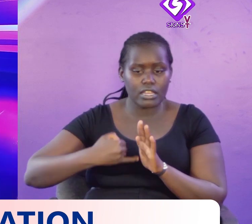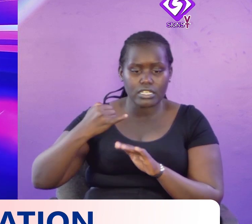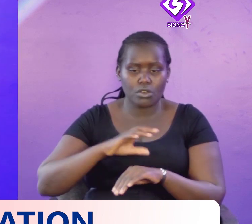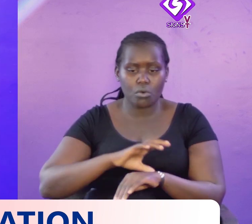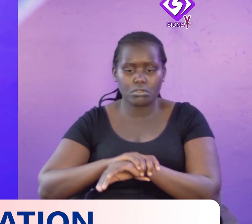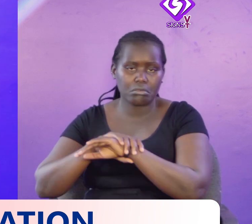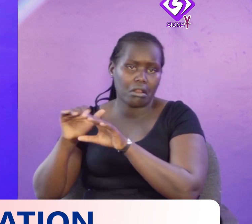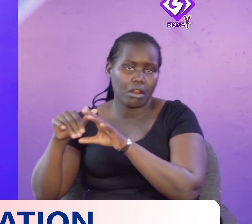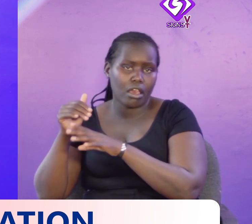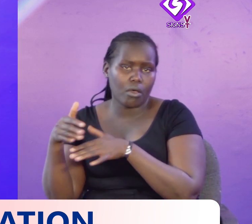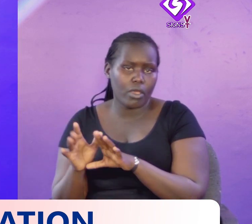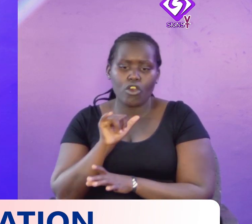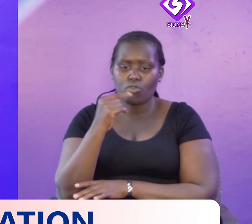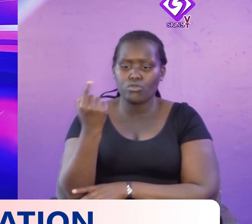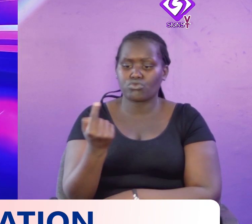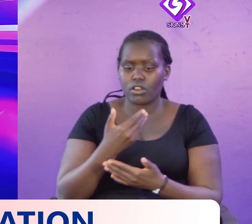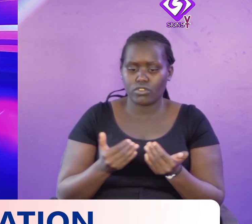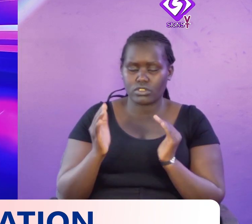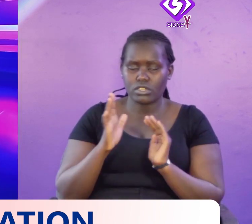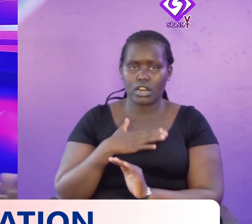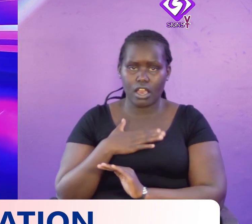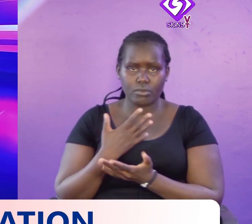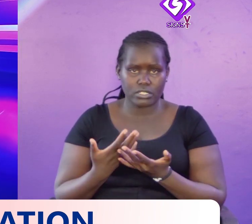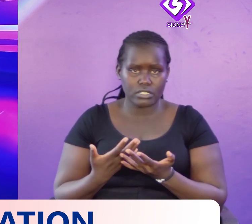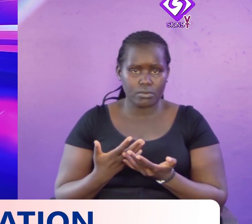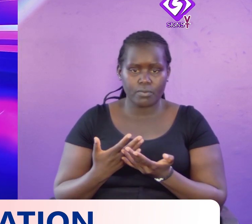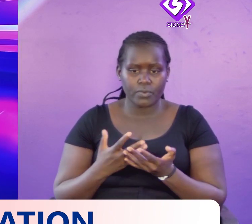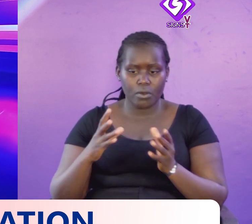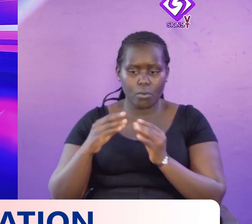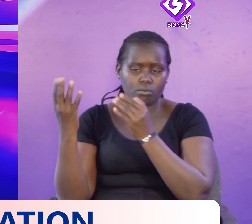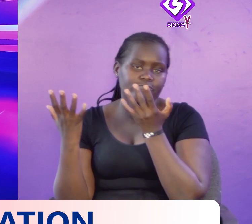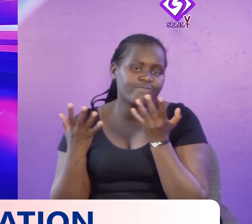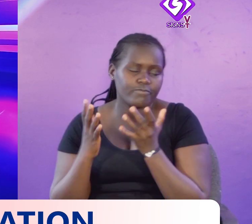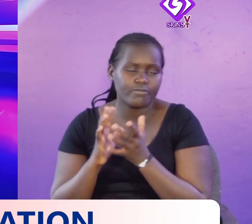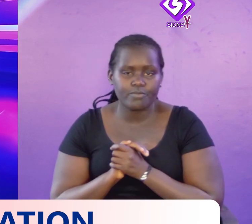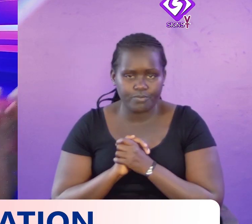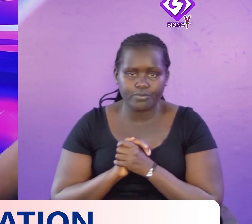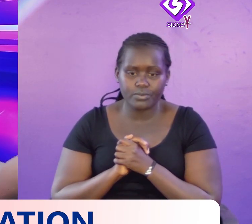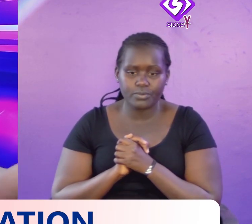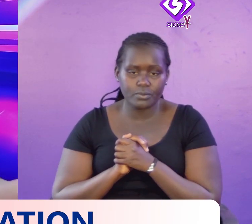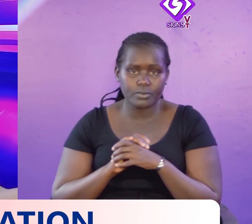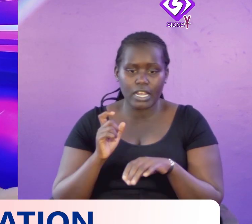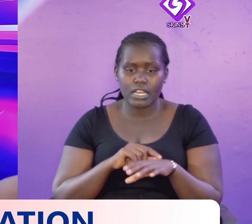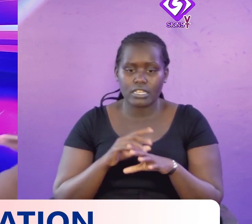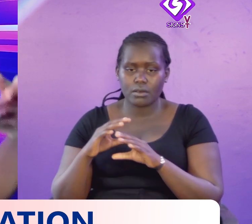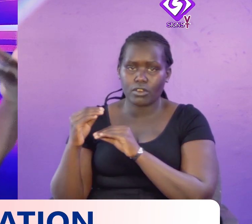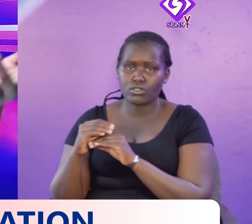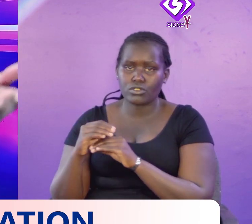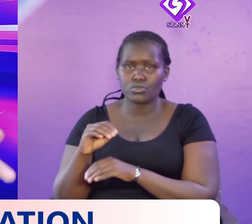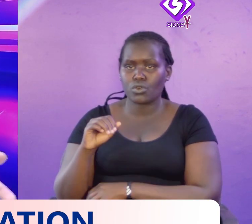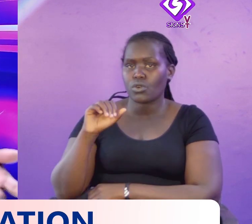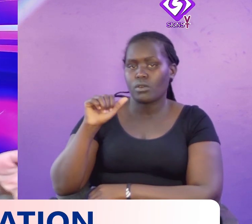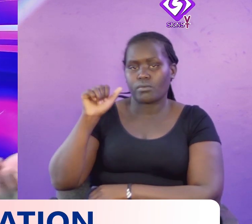There are no jobs for our children. Right. Where do you want them to go to? When they go to Saudi Arabia, when they go to those